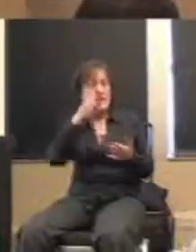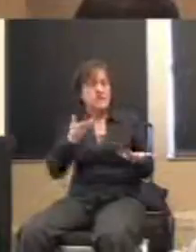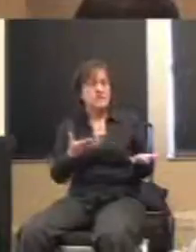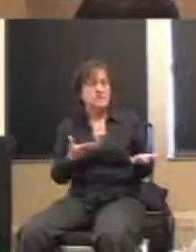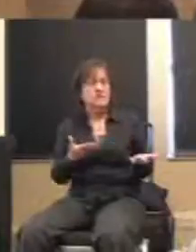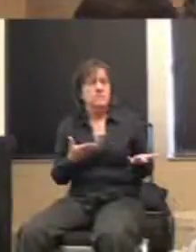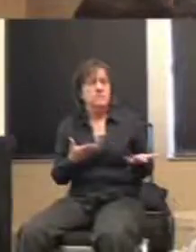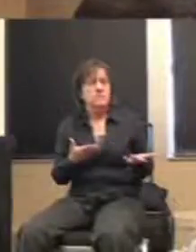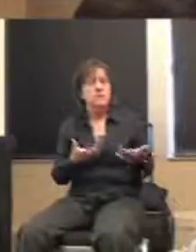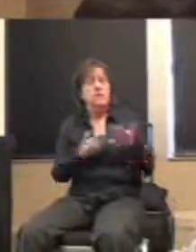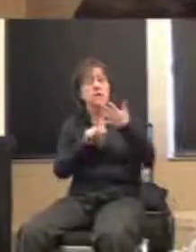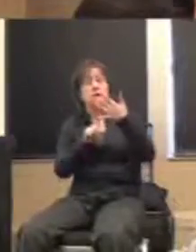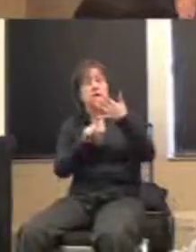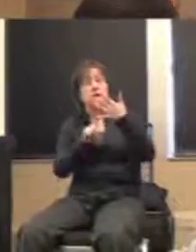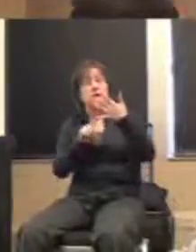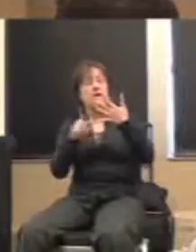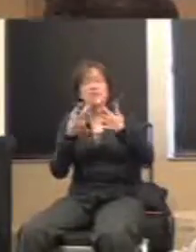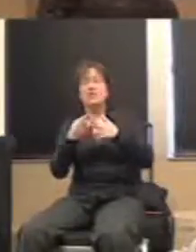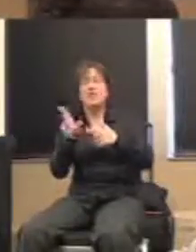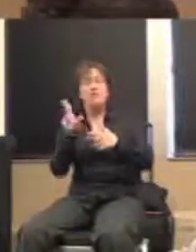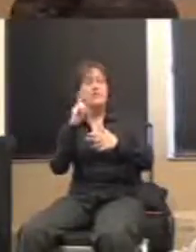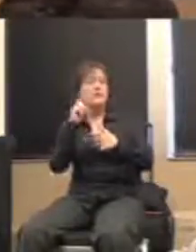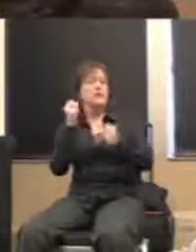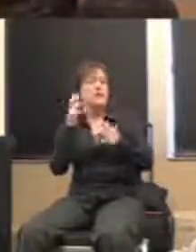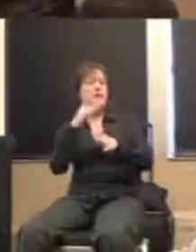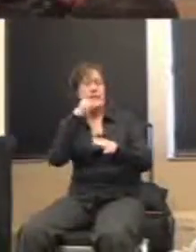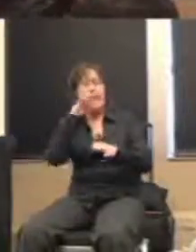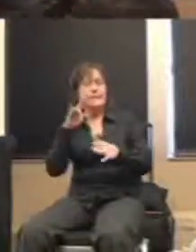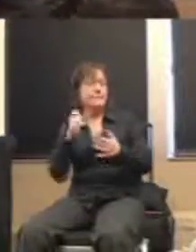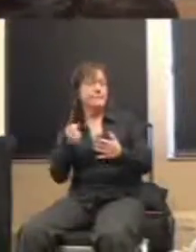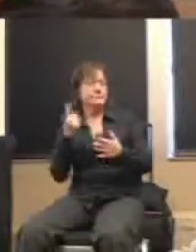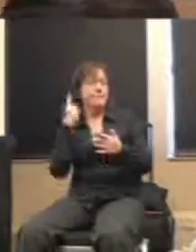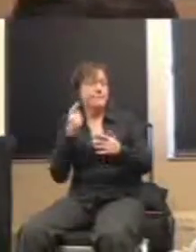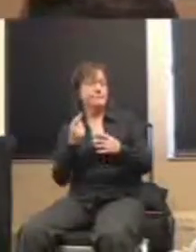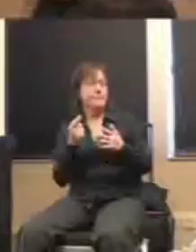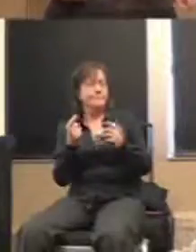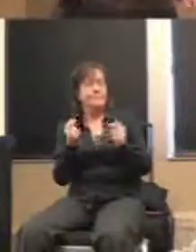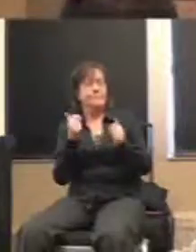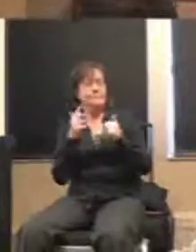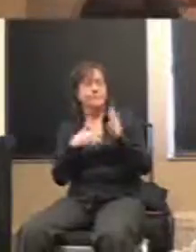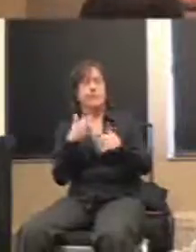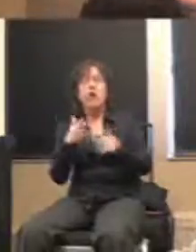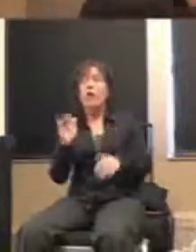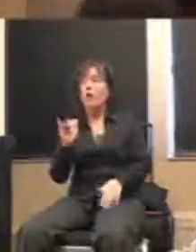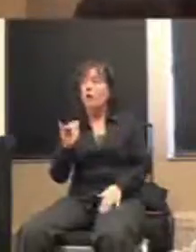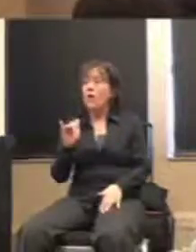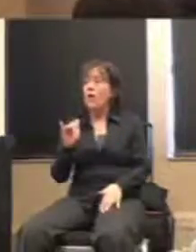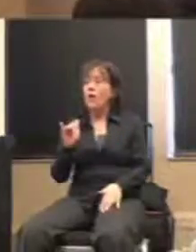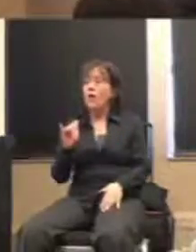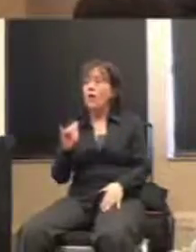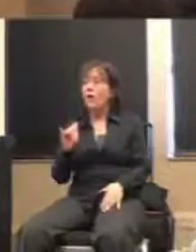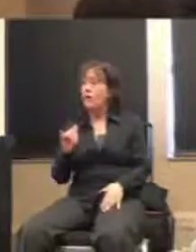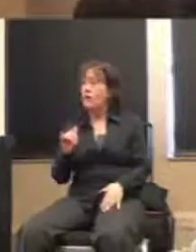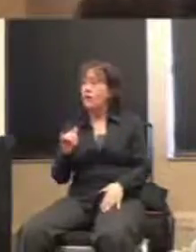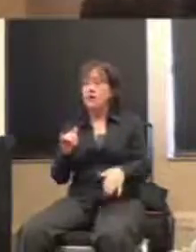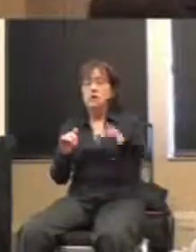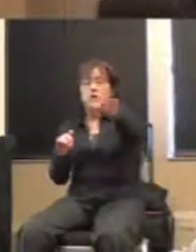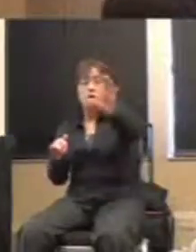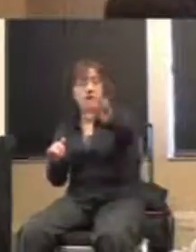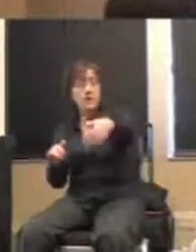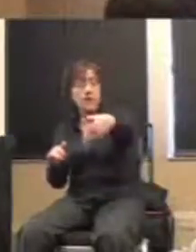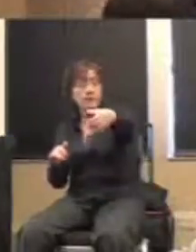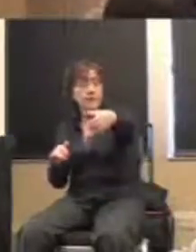one is relatively short for a lot of kids. Because all they have to do is they have to learn to pick up